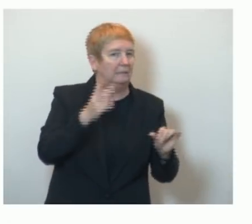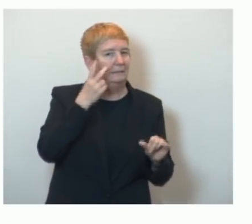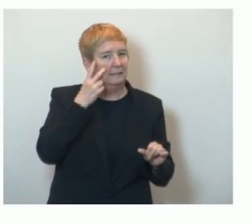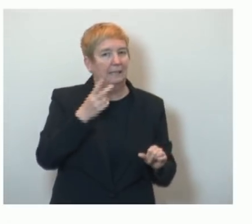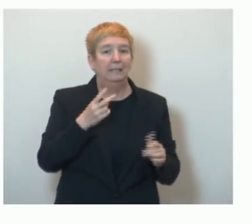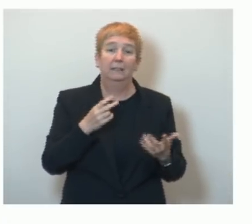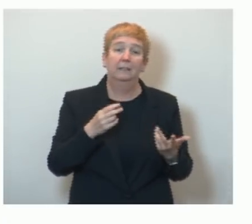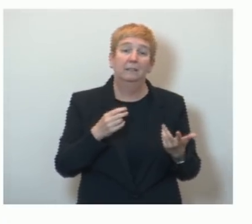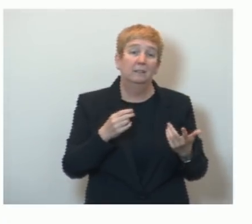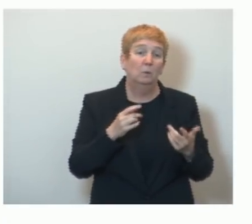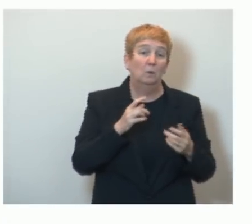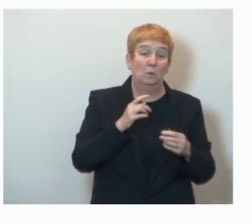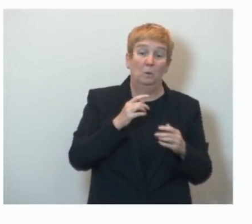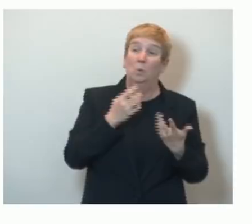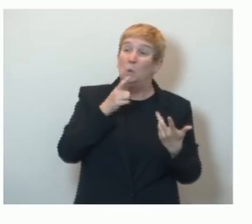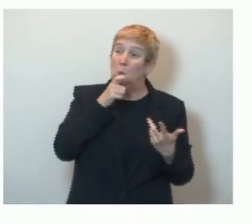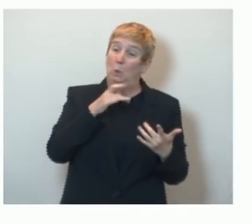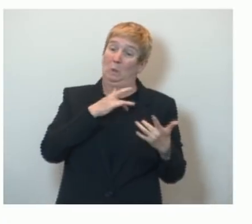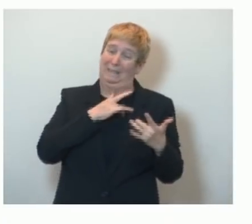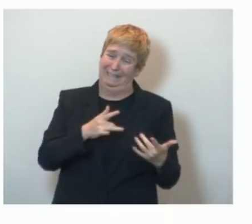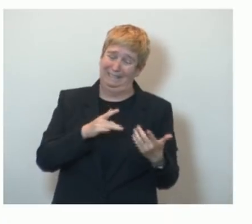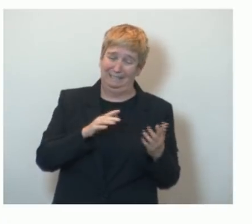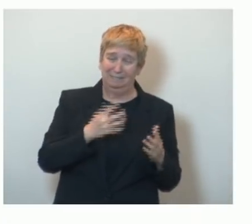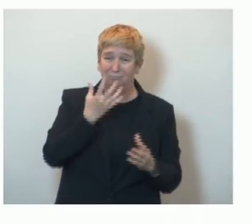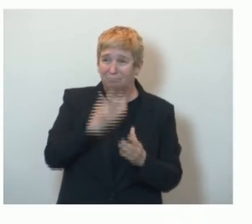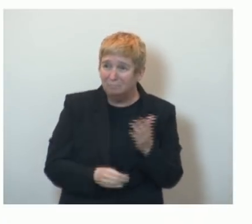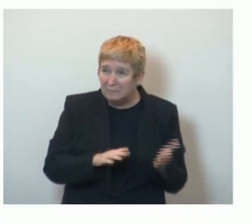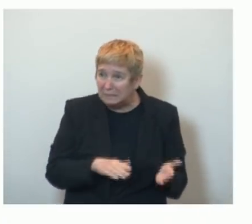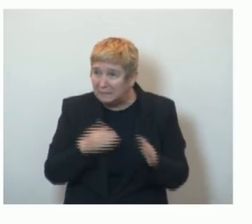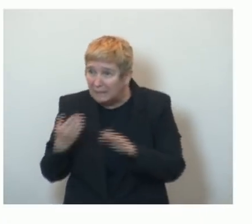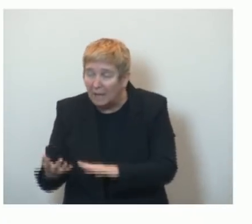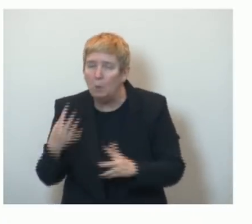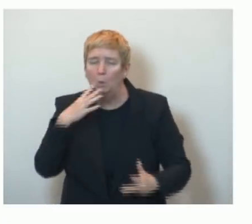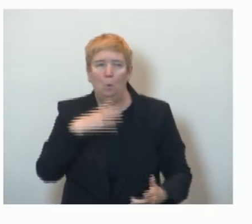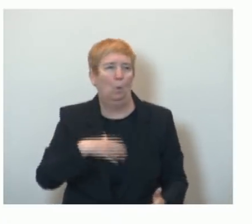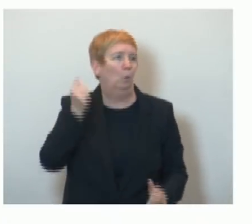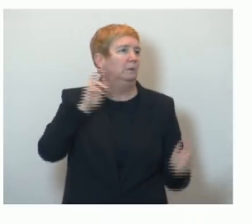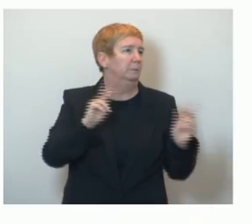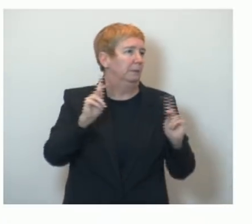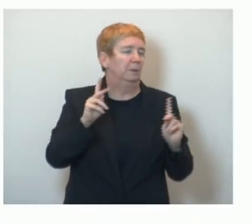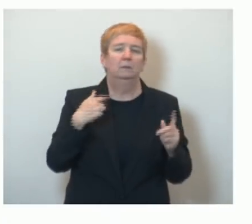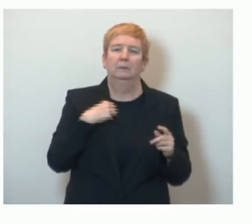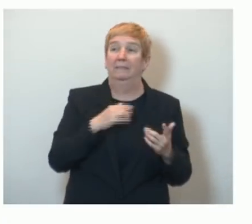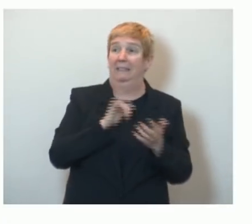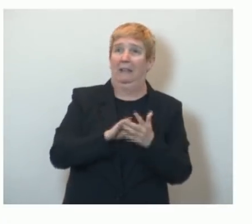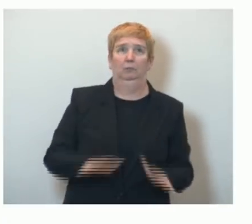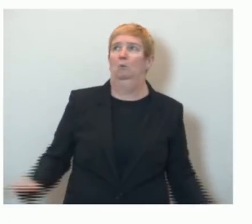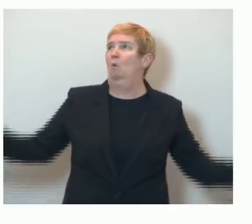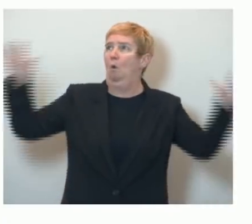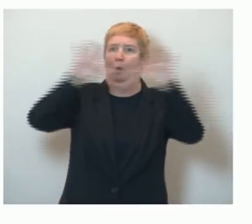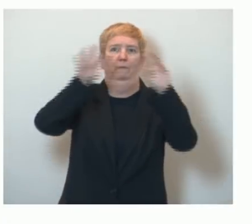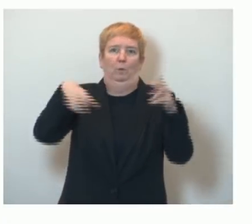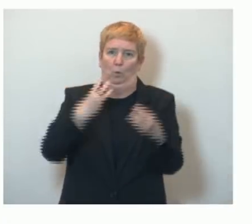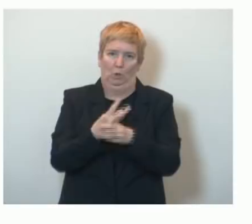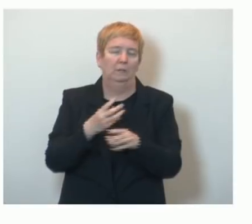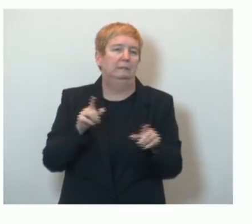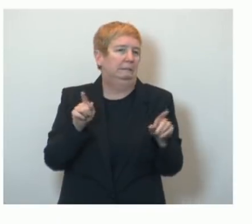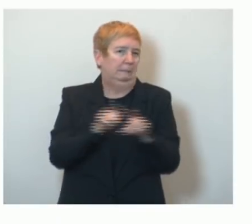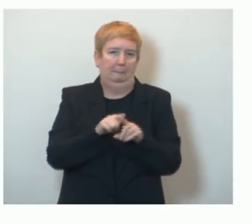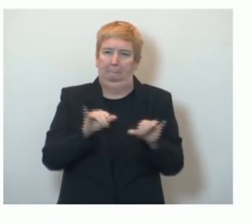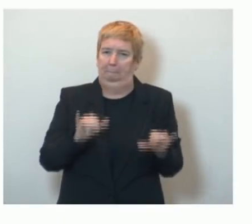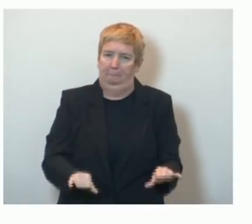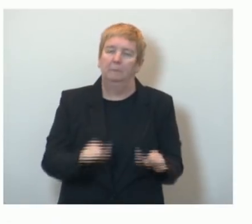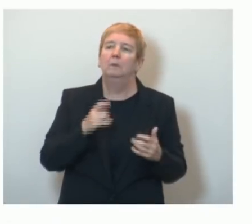fatality rates in older populations in particular. That's something that's been seen all over the world. And in fact, we're seeing a lot